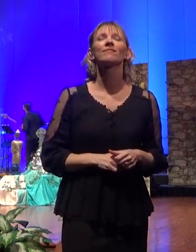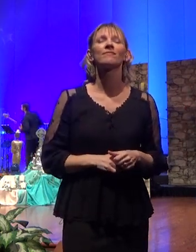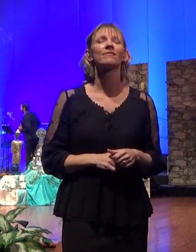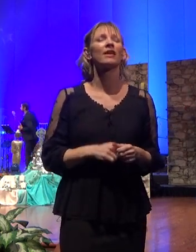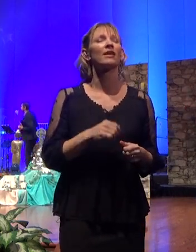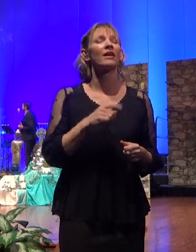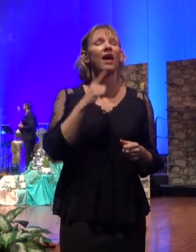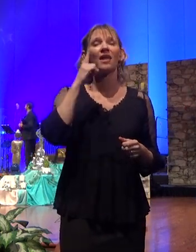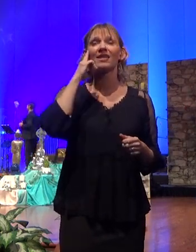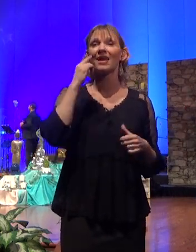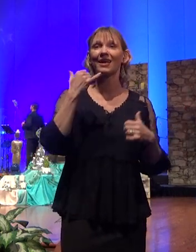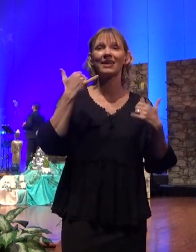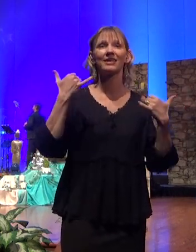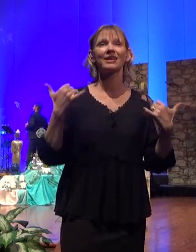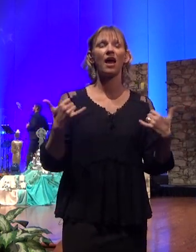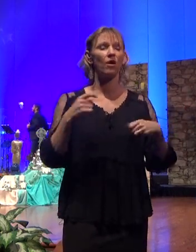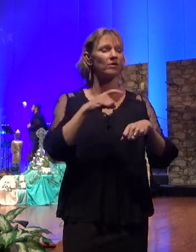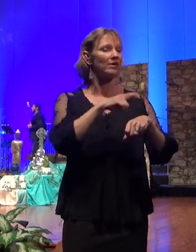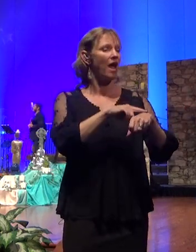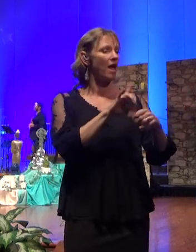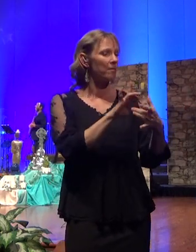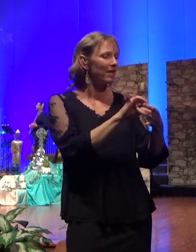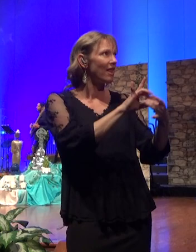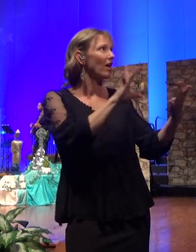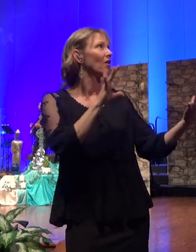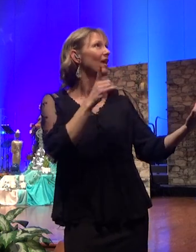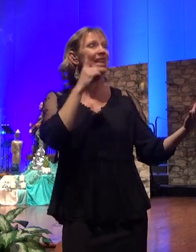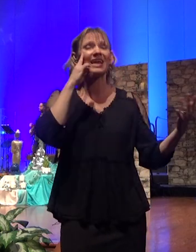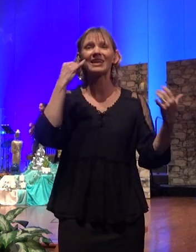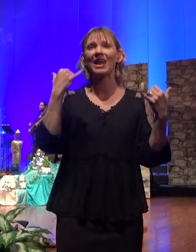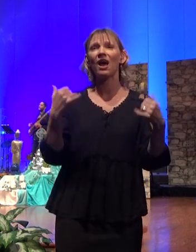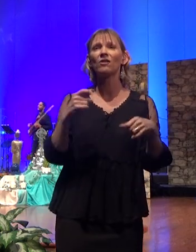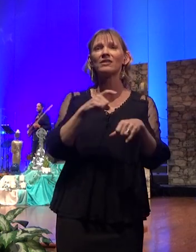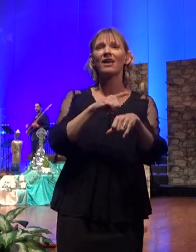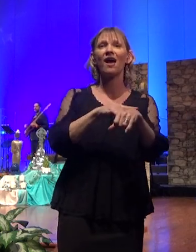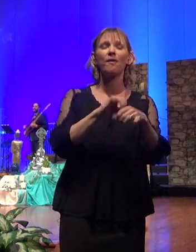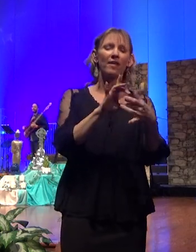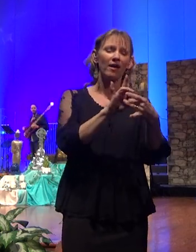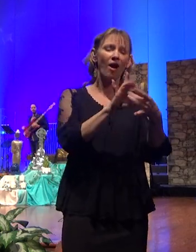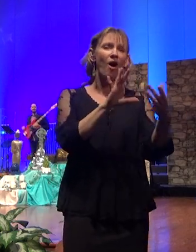I think it's time for the letting go. I think it's time for the